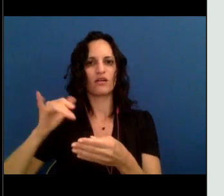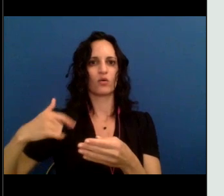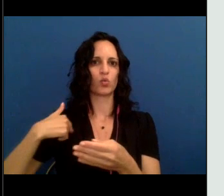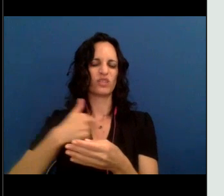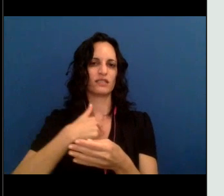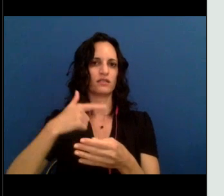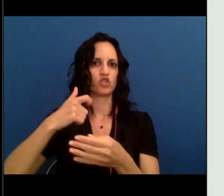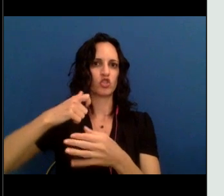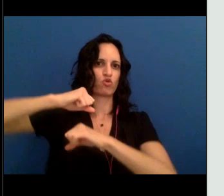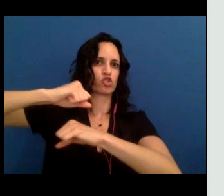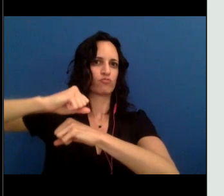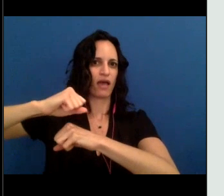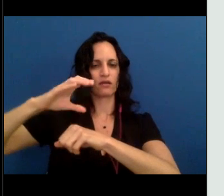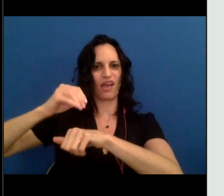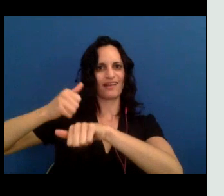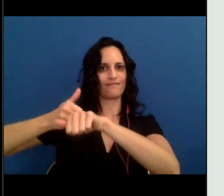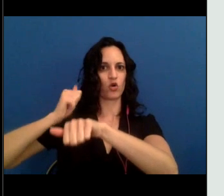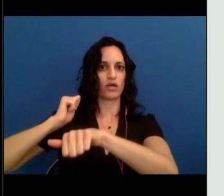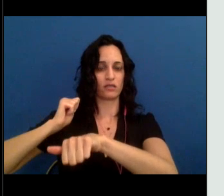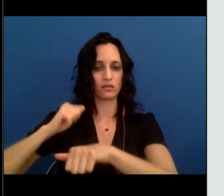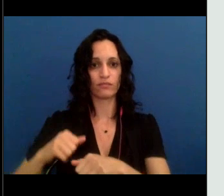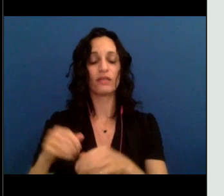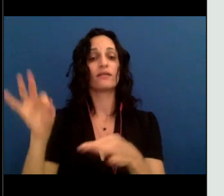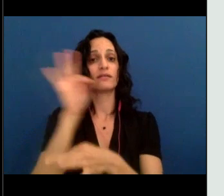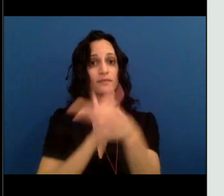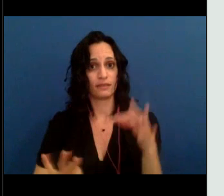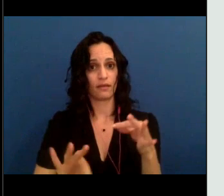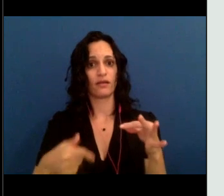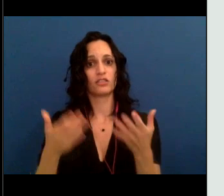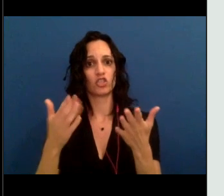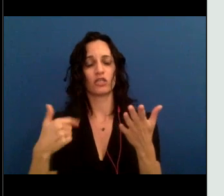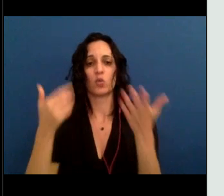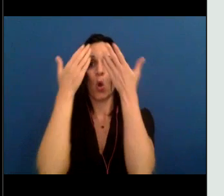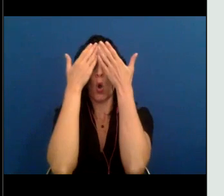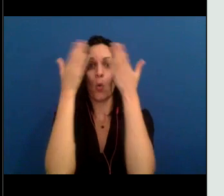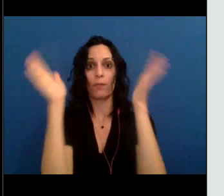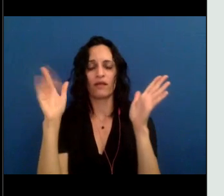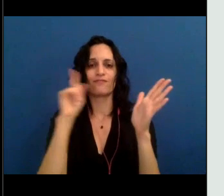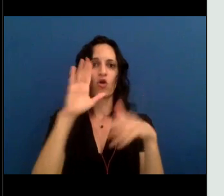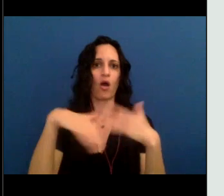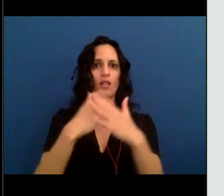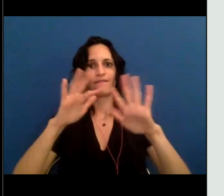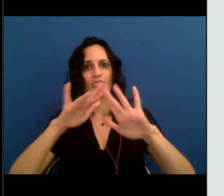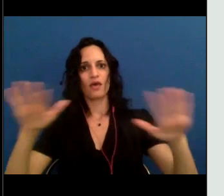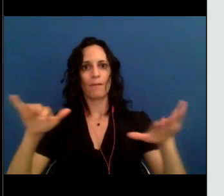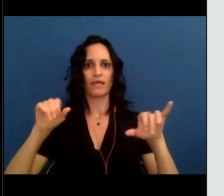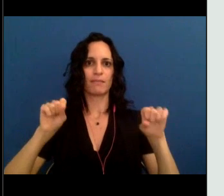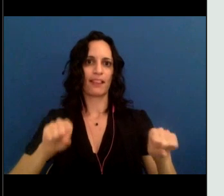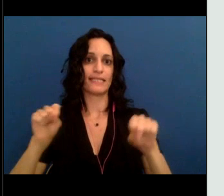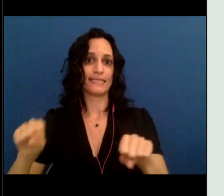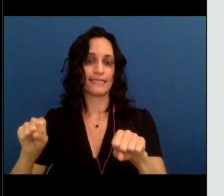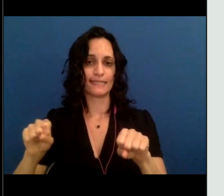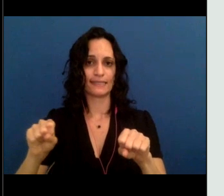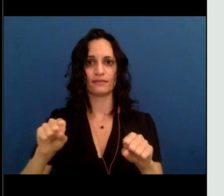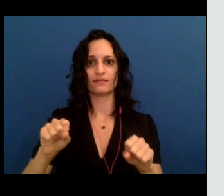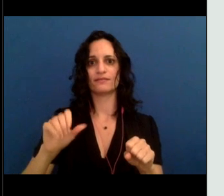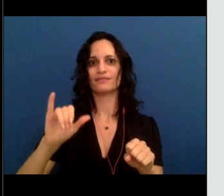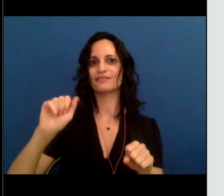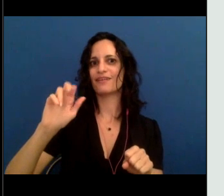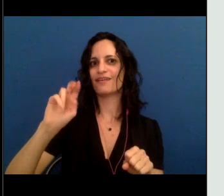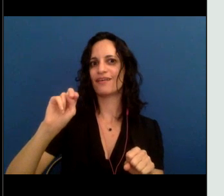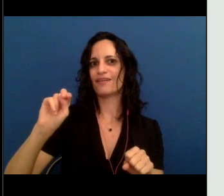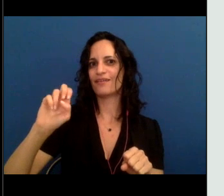back against. I would suggest instead that we open our mind to the possibilities. As Professor Ann Charity Hudley has